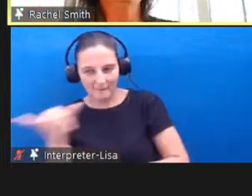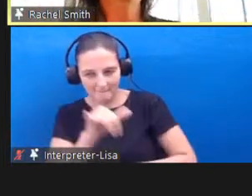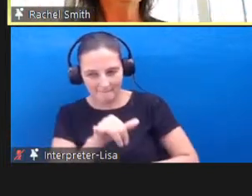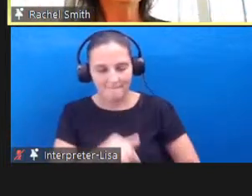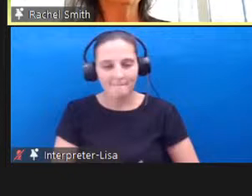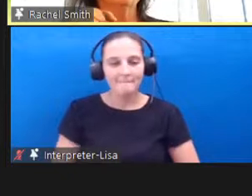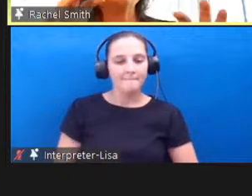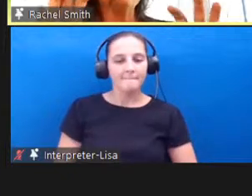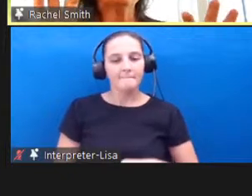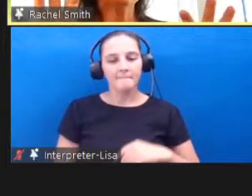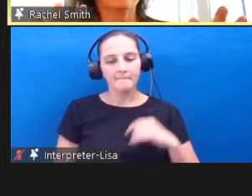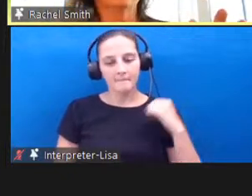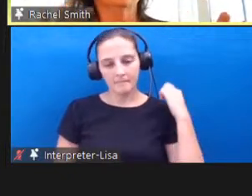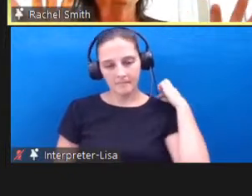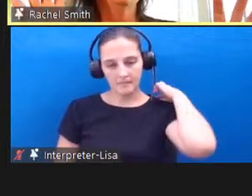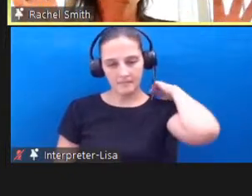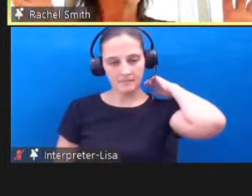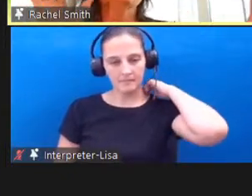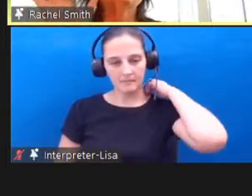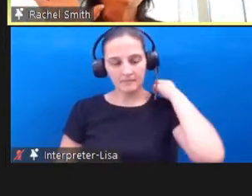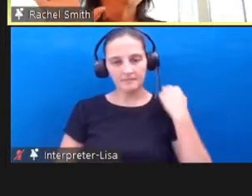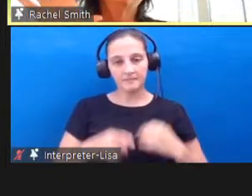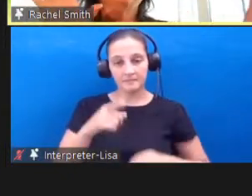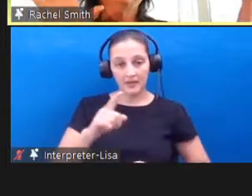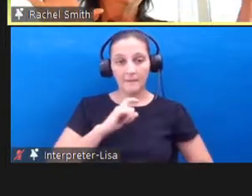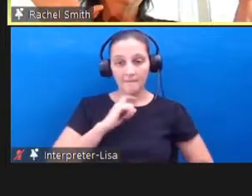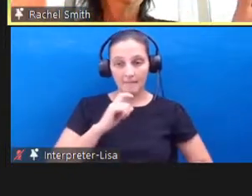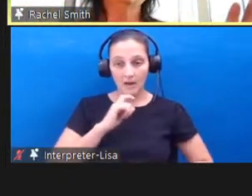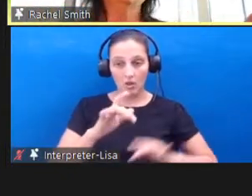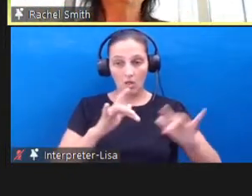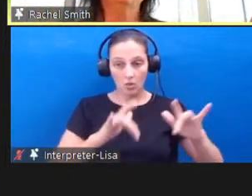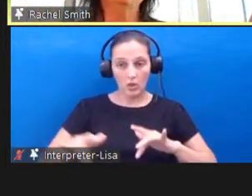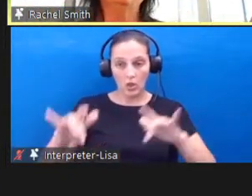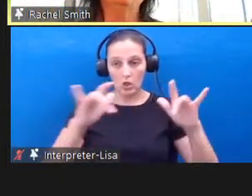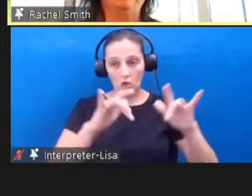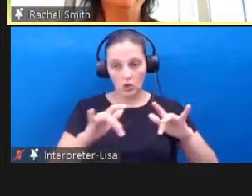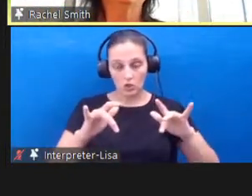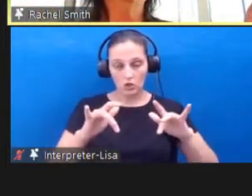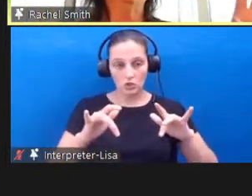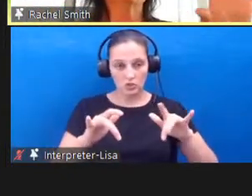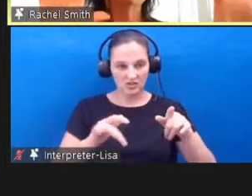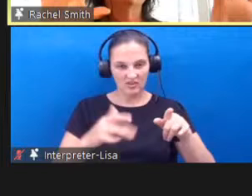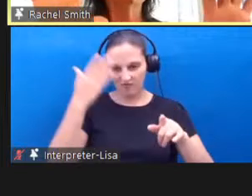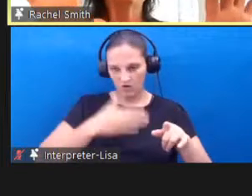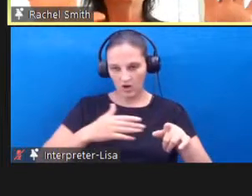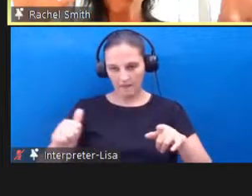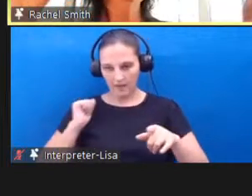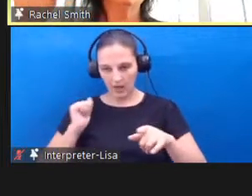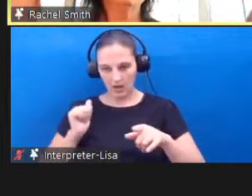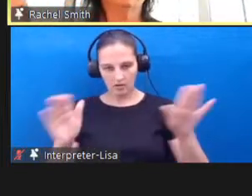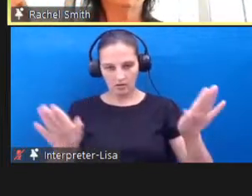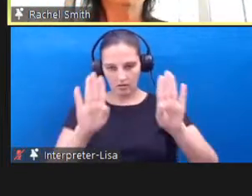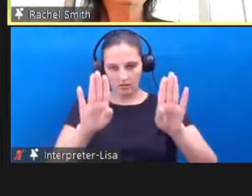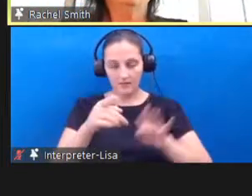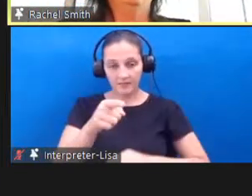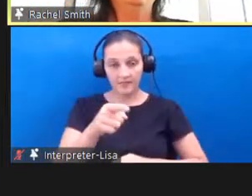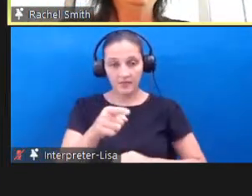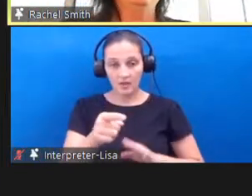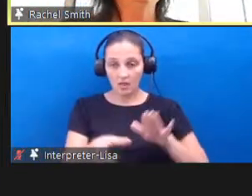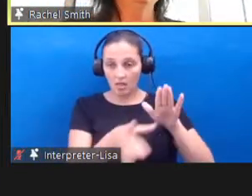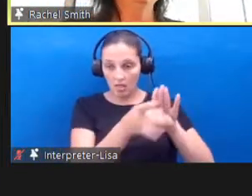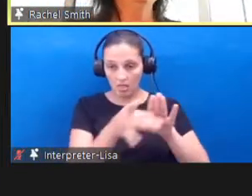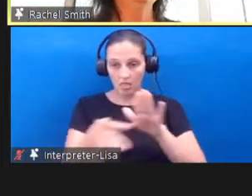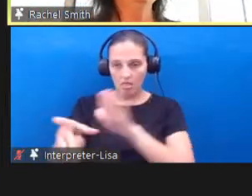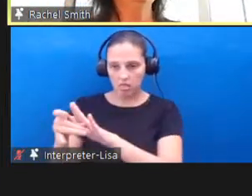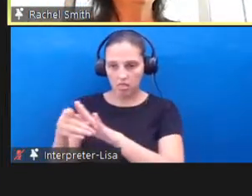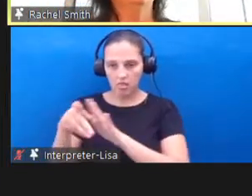music. These are metal records that were stuck on. This is the front and the back that were stuck on each of the probes.